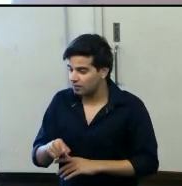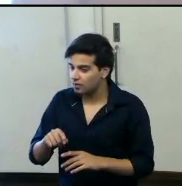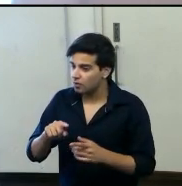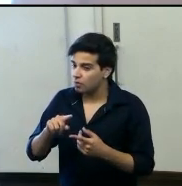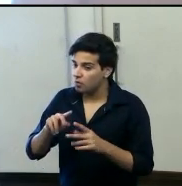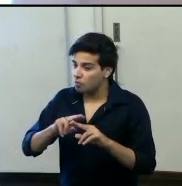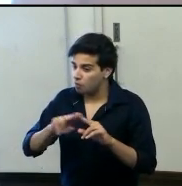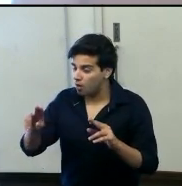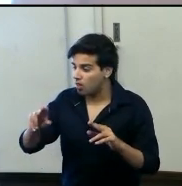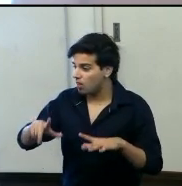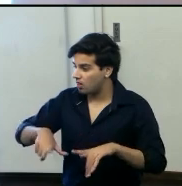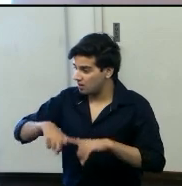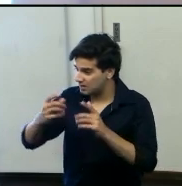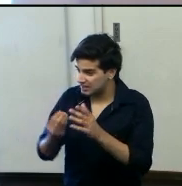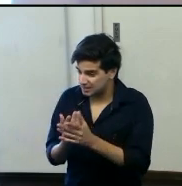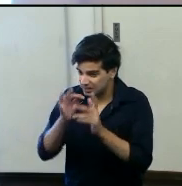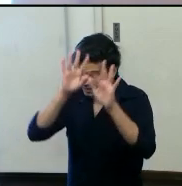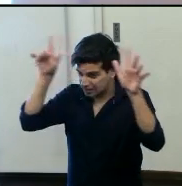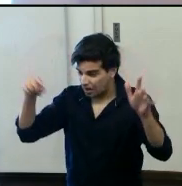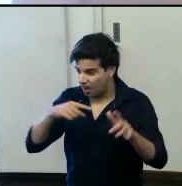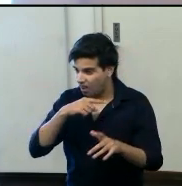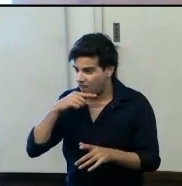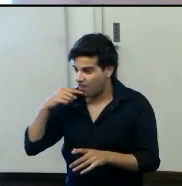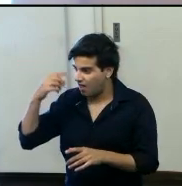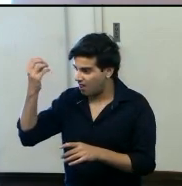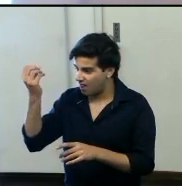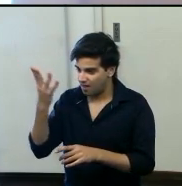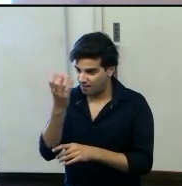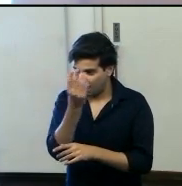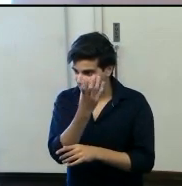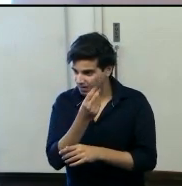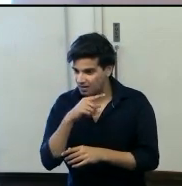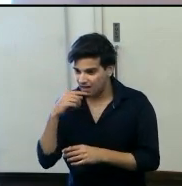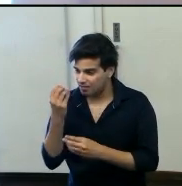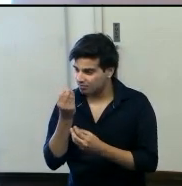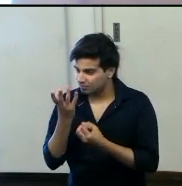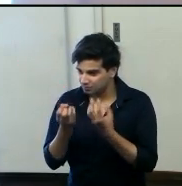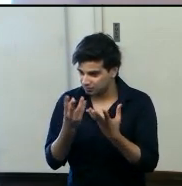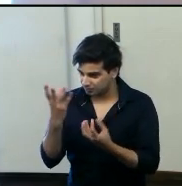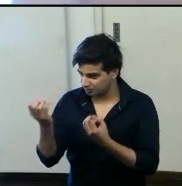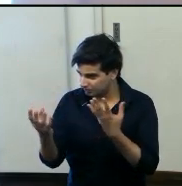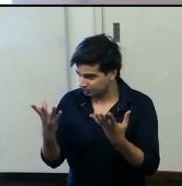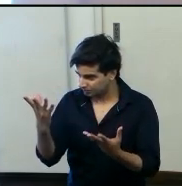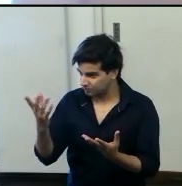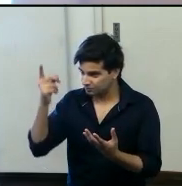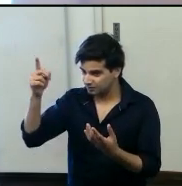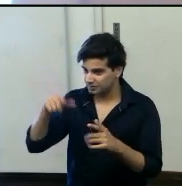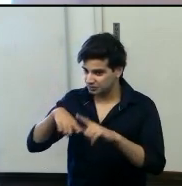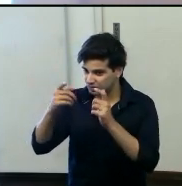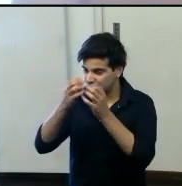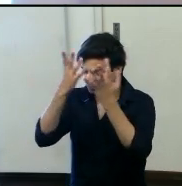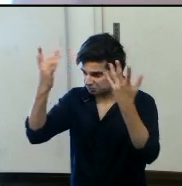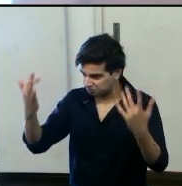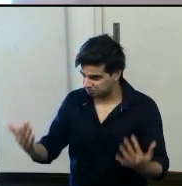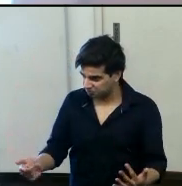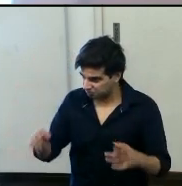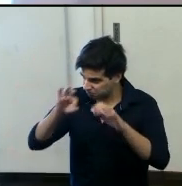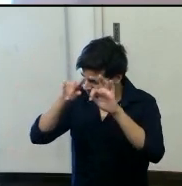entire beautiful red flowers of the tree looked